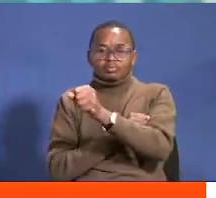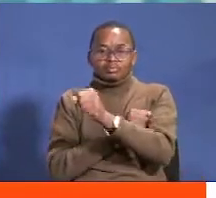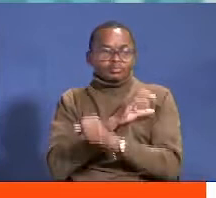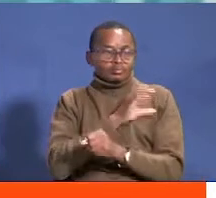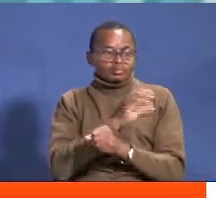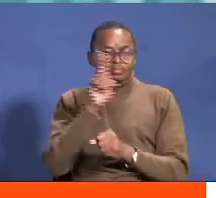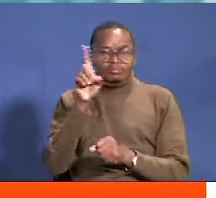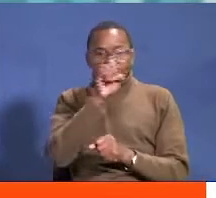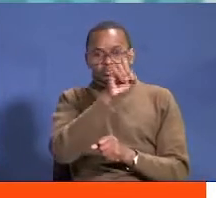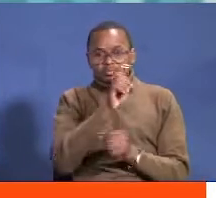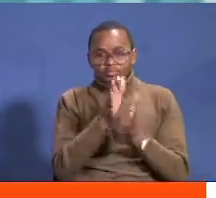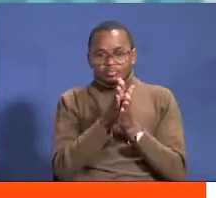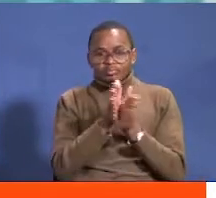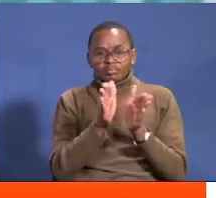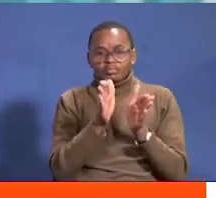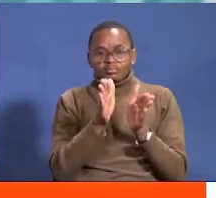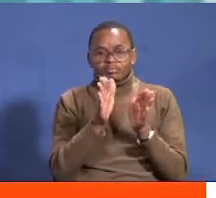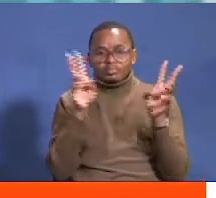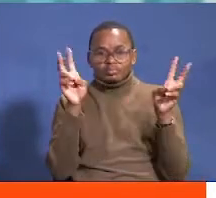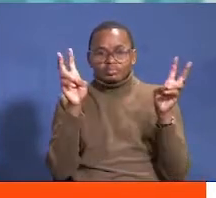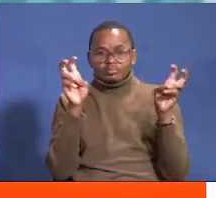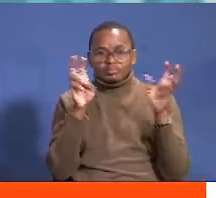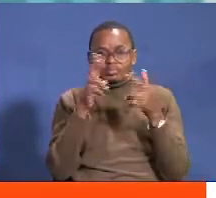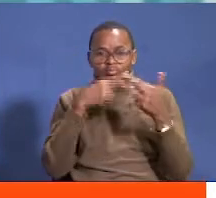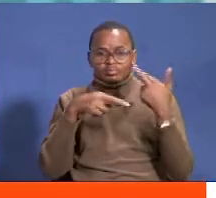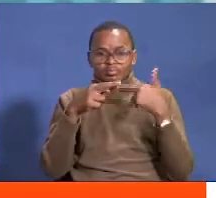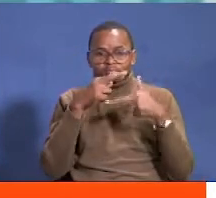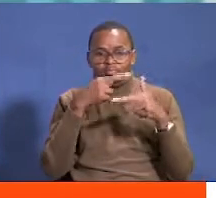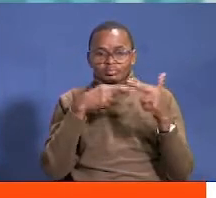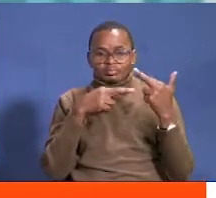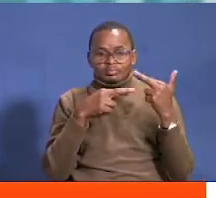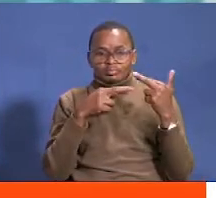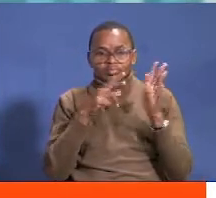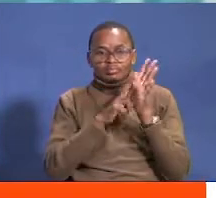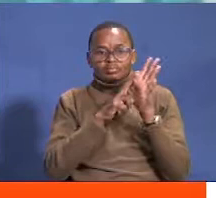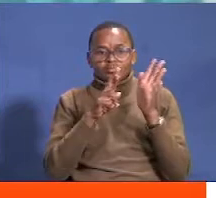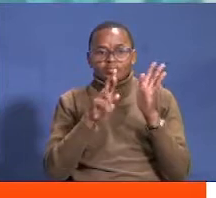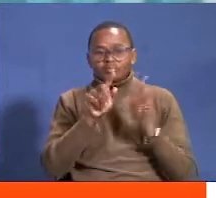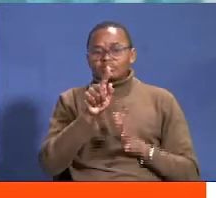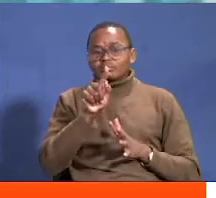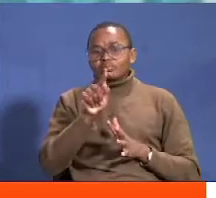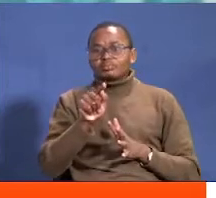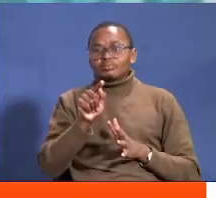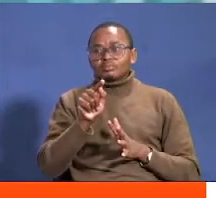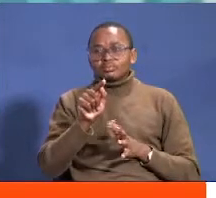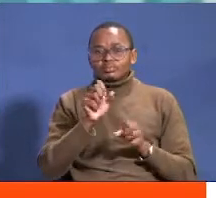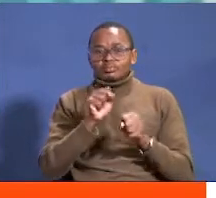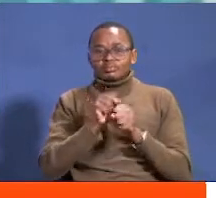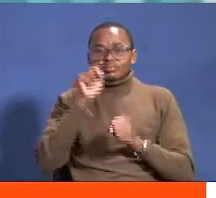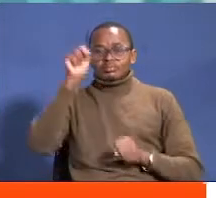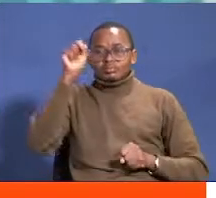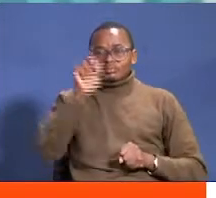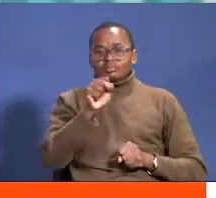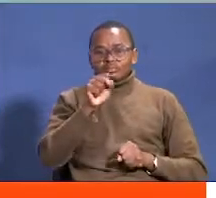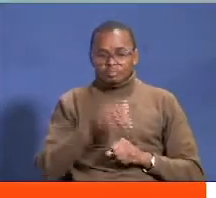own, and therefore Glasgow generally was about really assessing, reviewing, reflecting on the Paris Agreement 2015. Right.